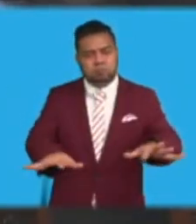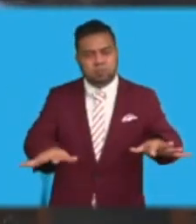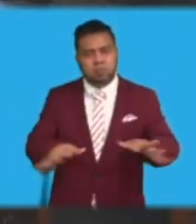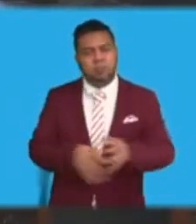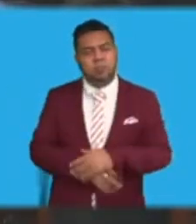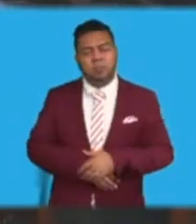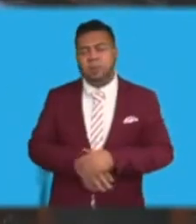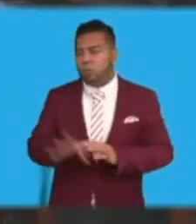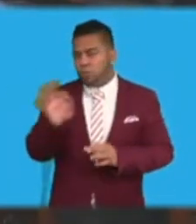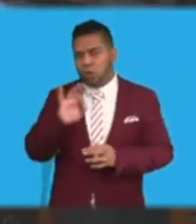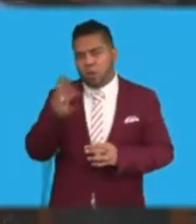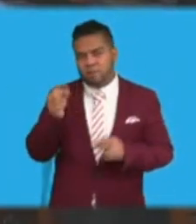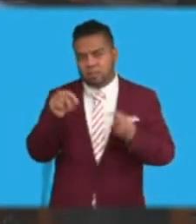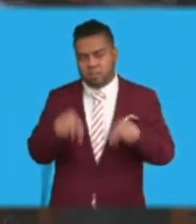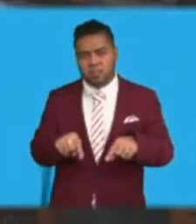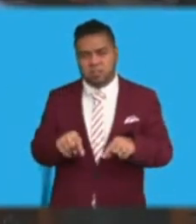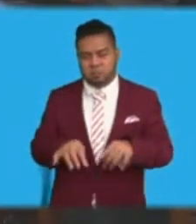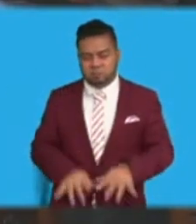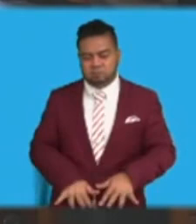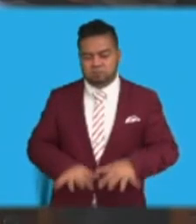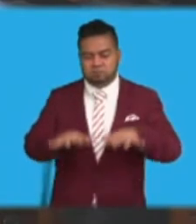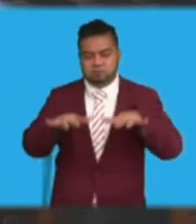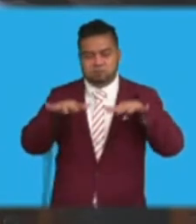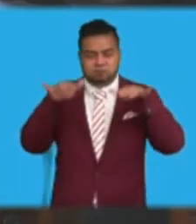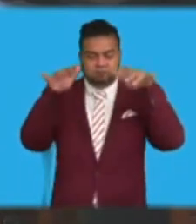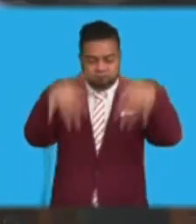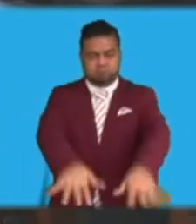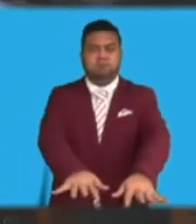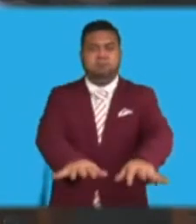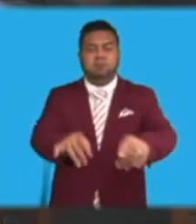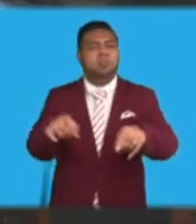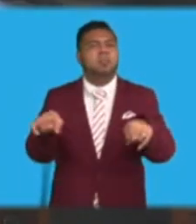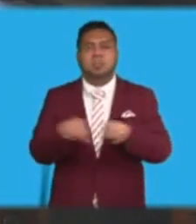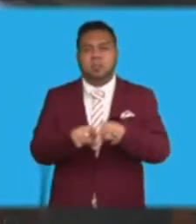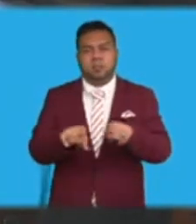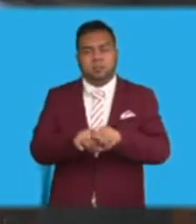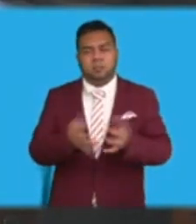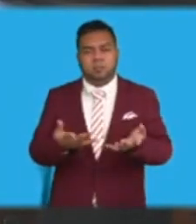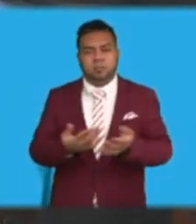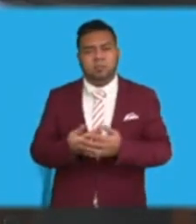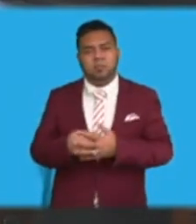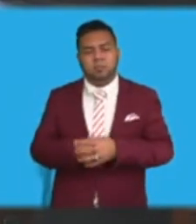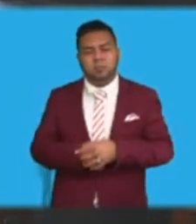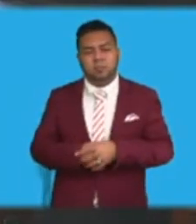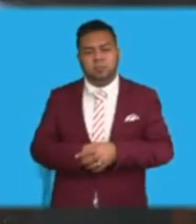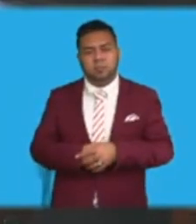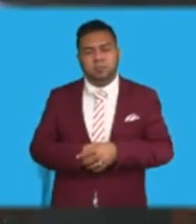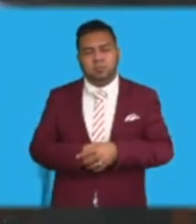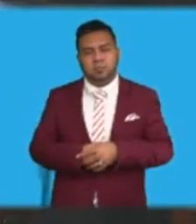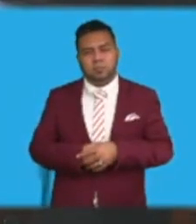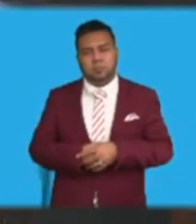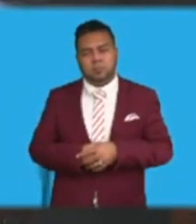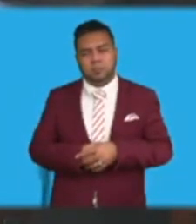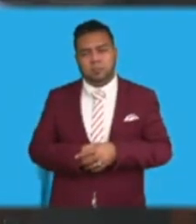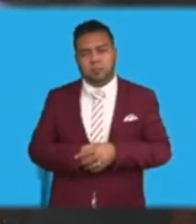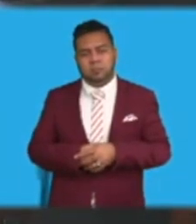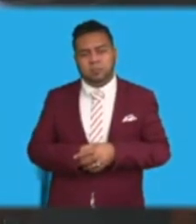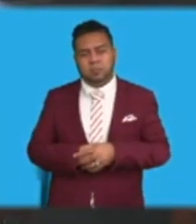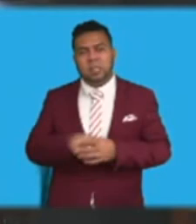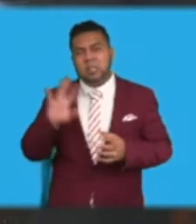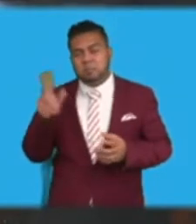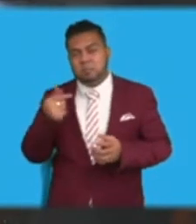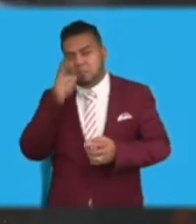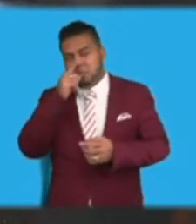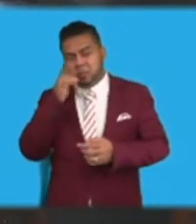this so far in Fiji. Despite, some people, do gossip around saying,